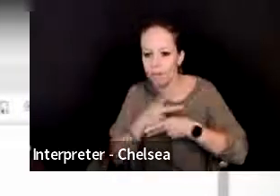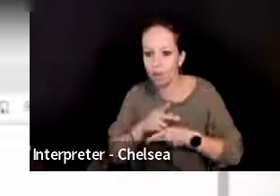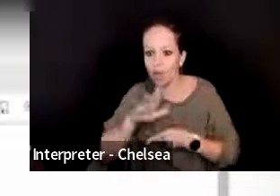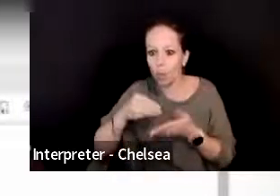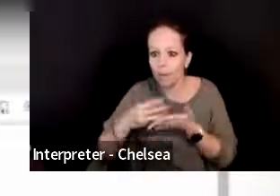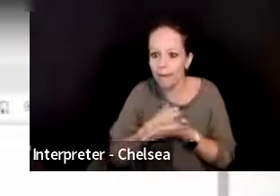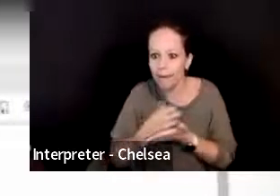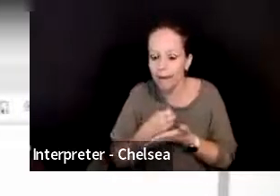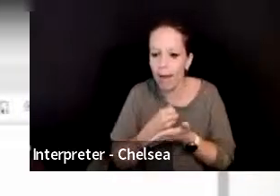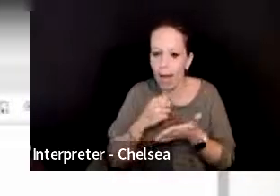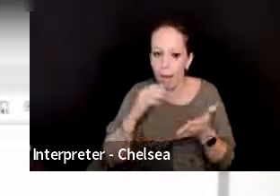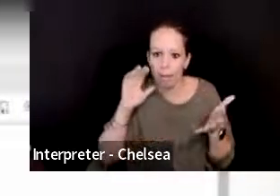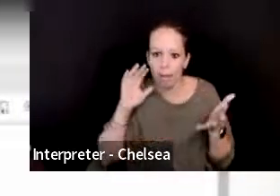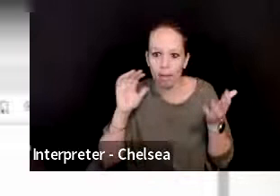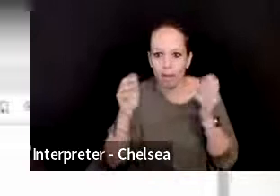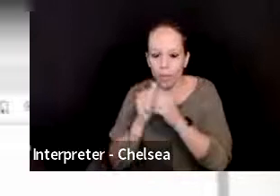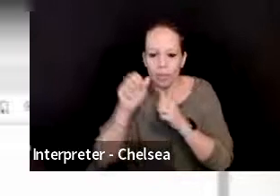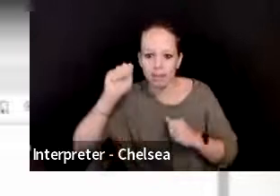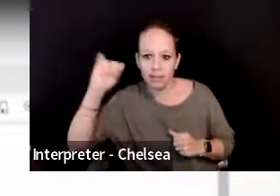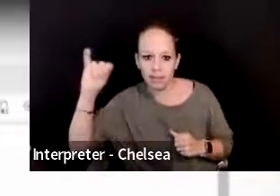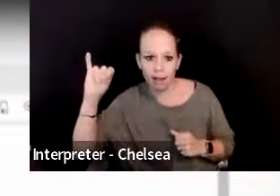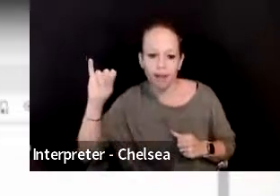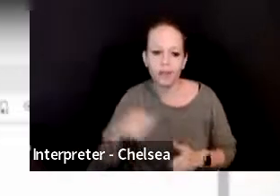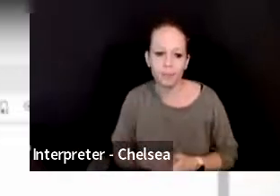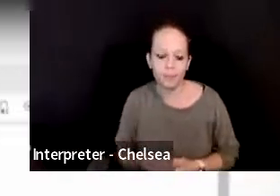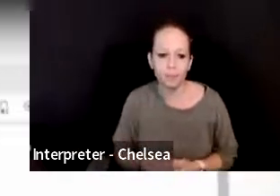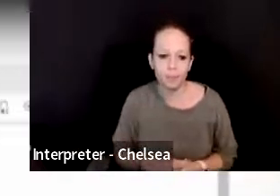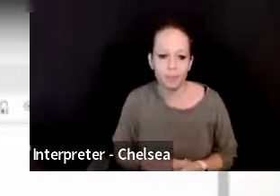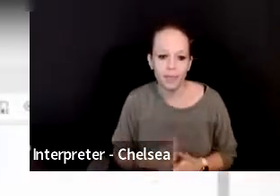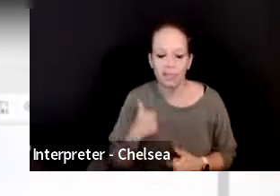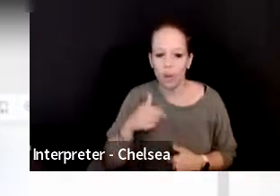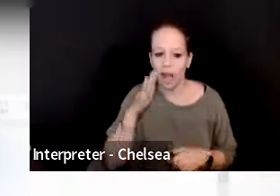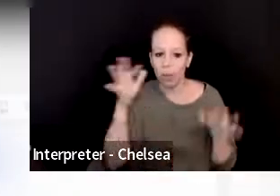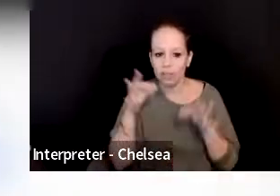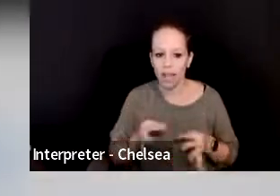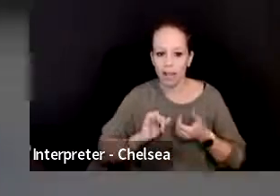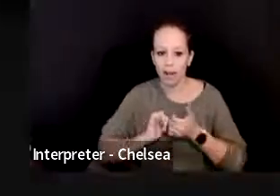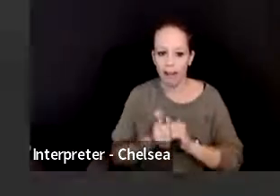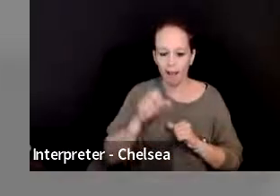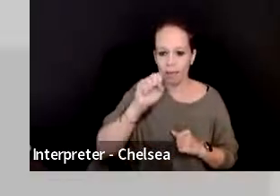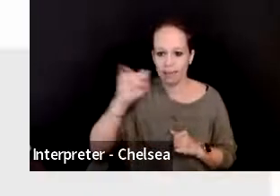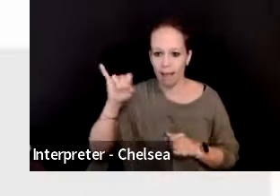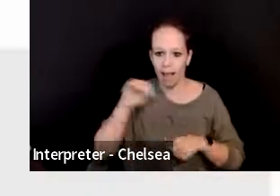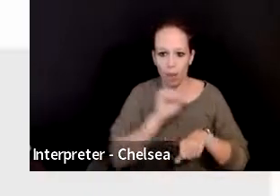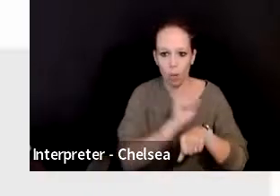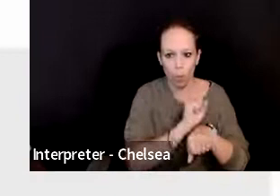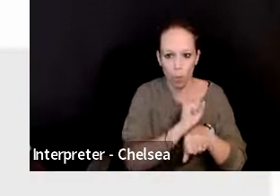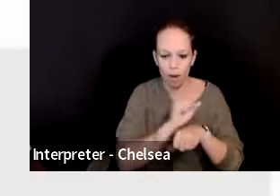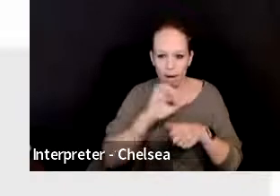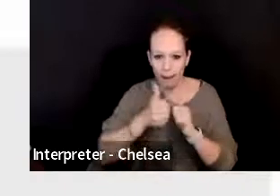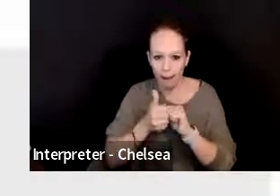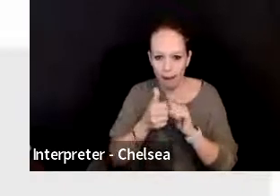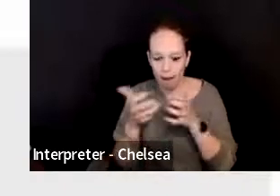review briefly about how SSI and work together. This presentation